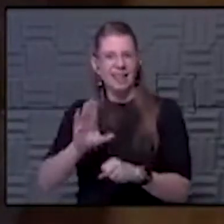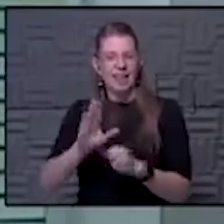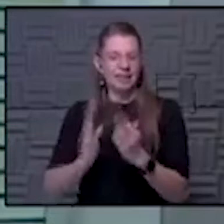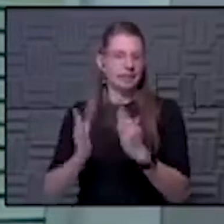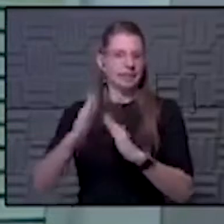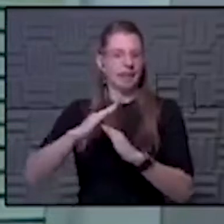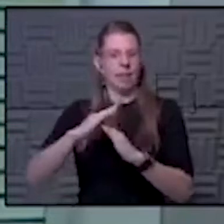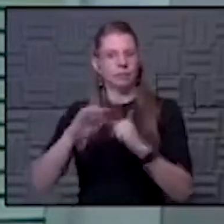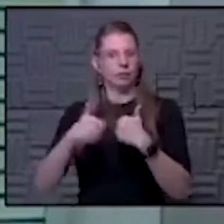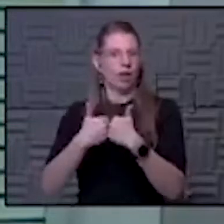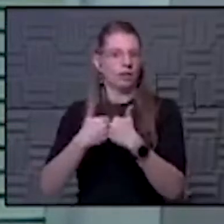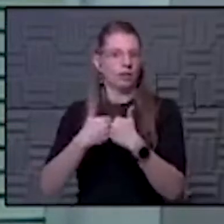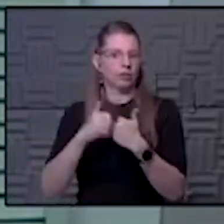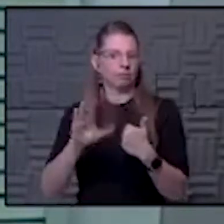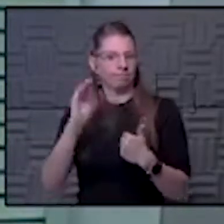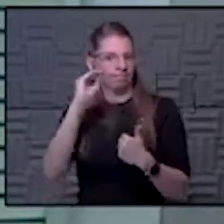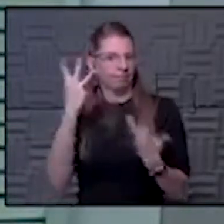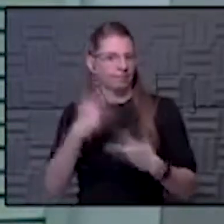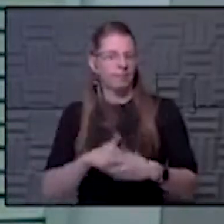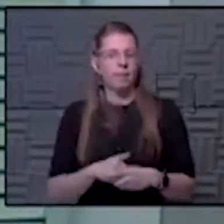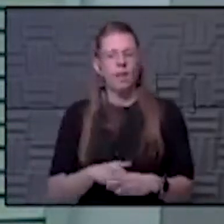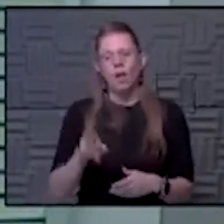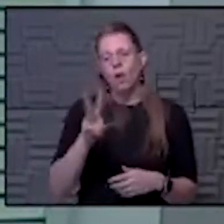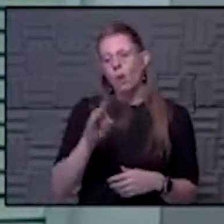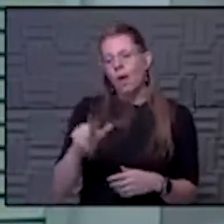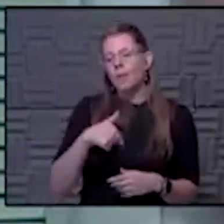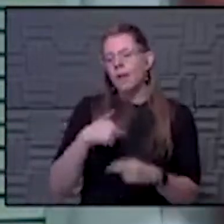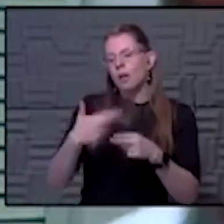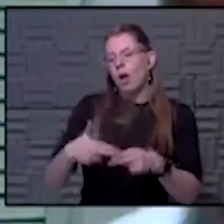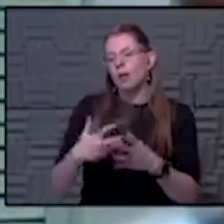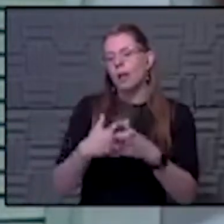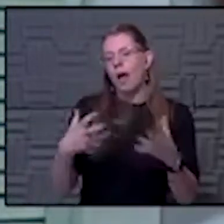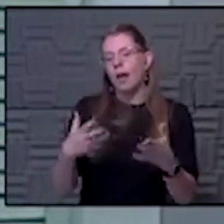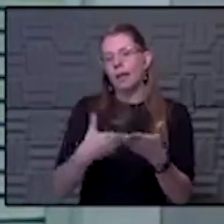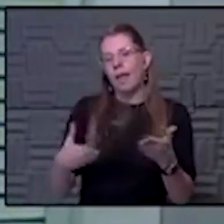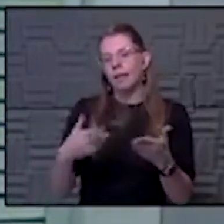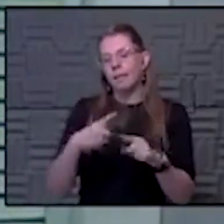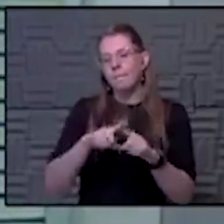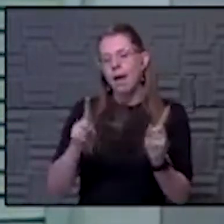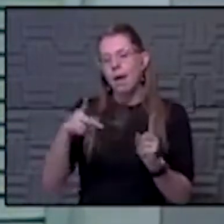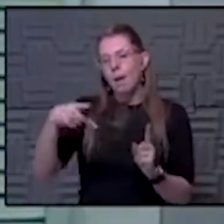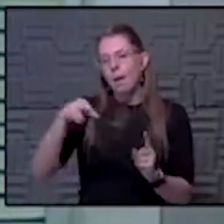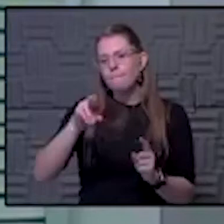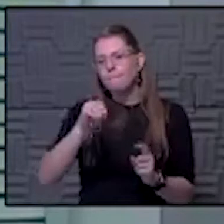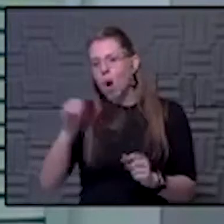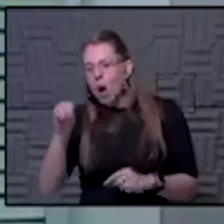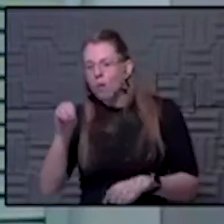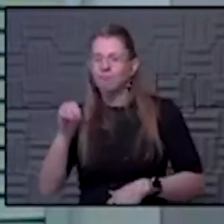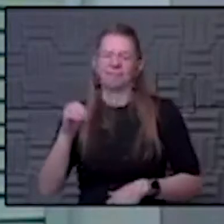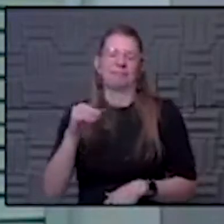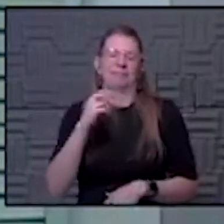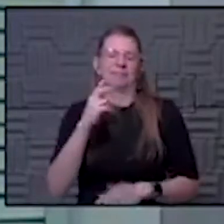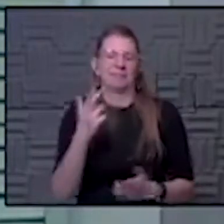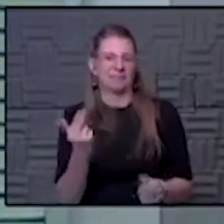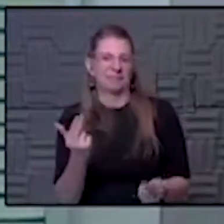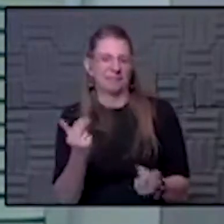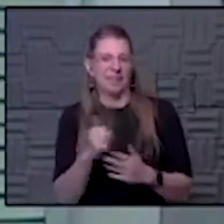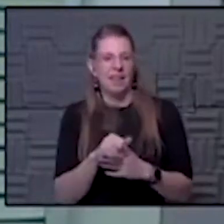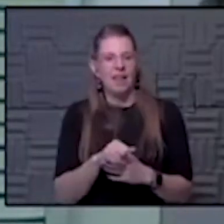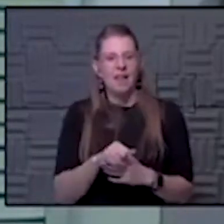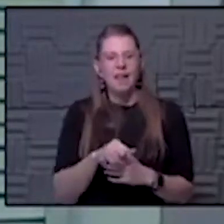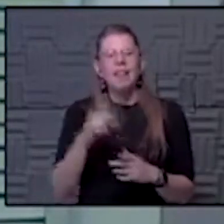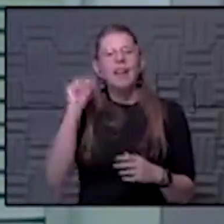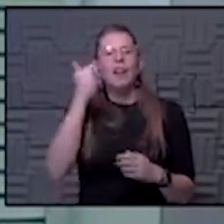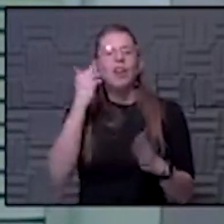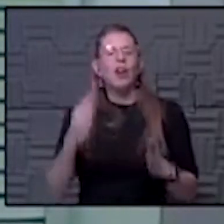challenge. Well, I've been called a lot of things, but pro. Appreciate that, Governor. Actually, the governor is becoming somewhat of a pro.